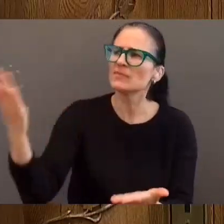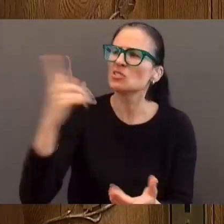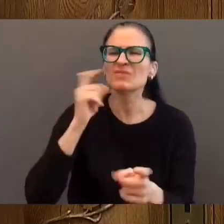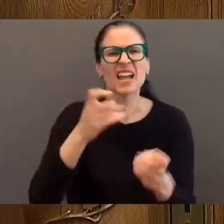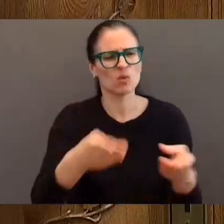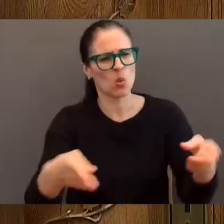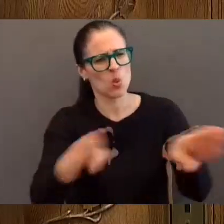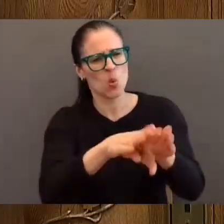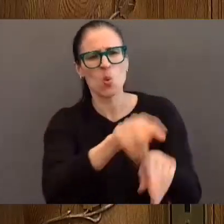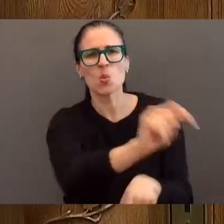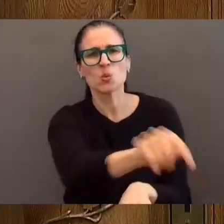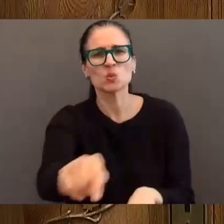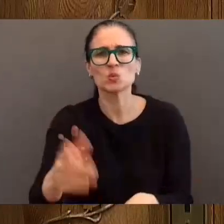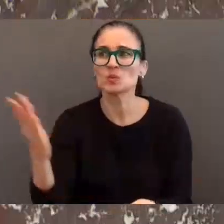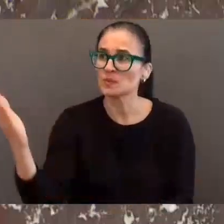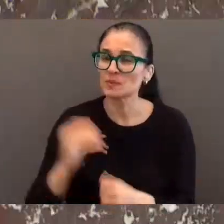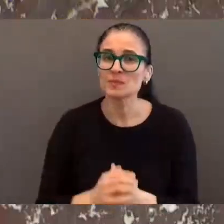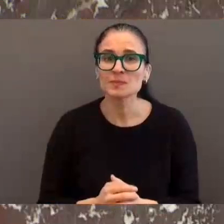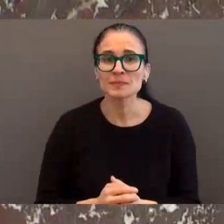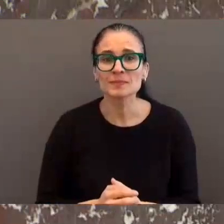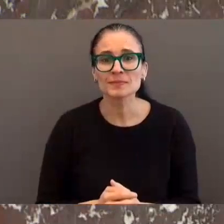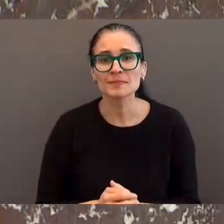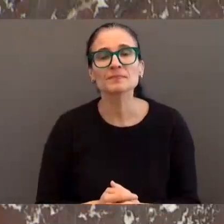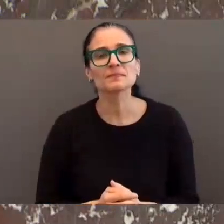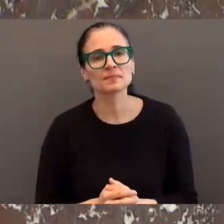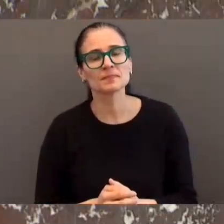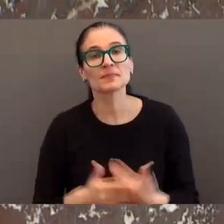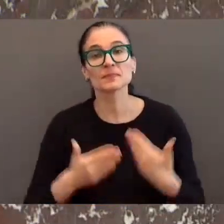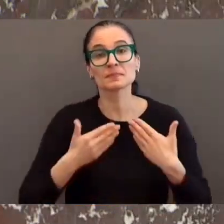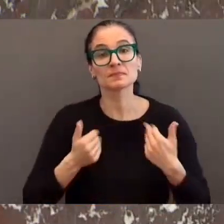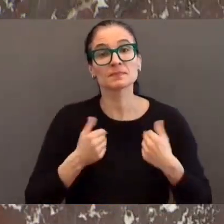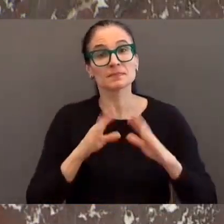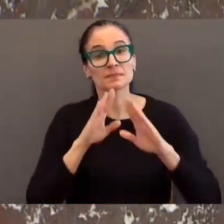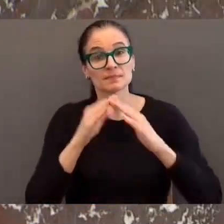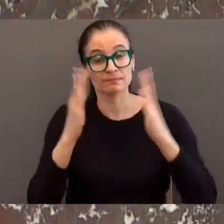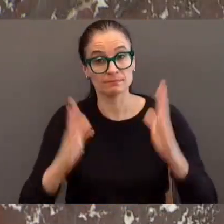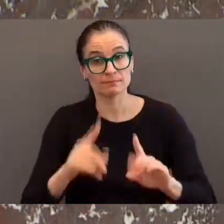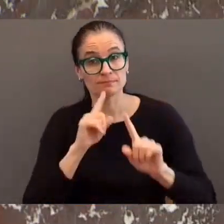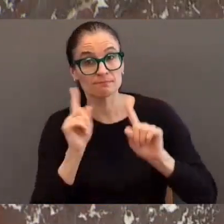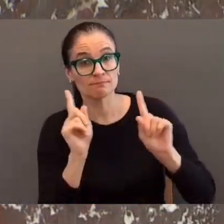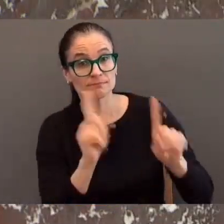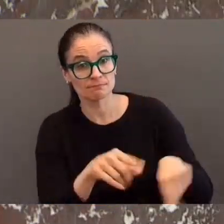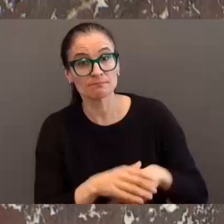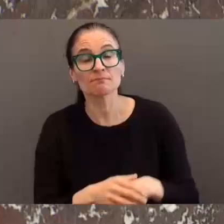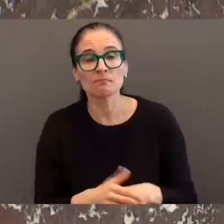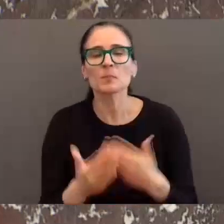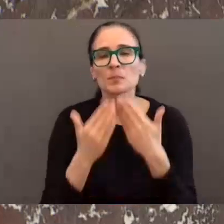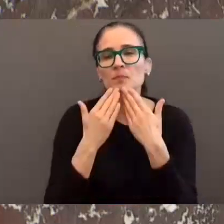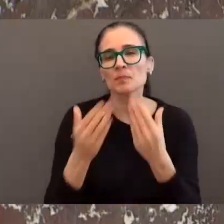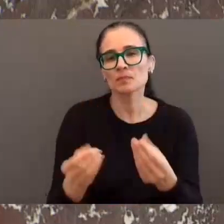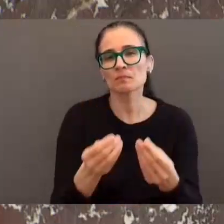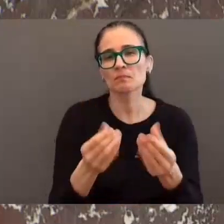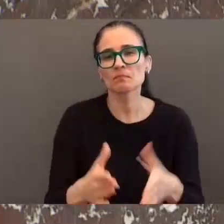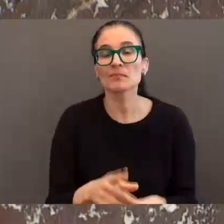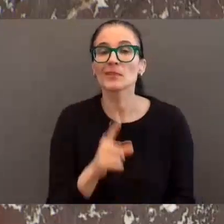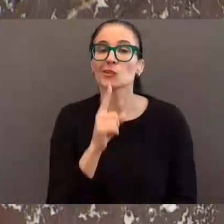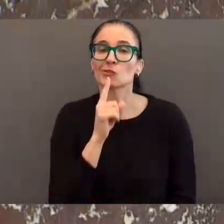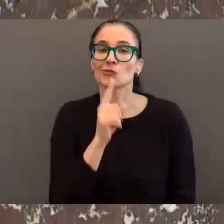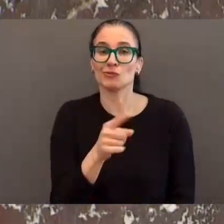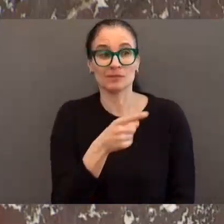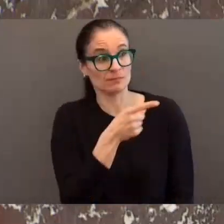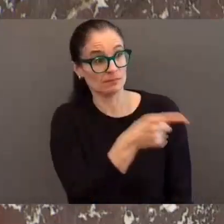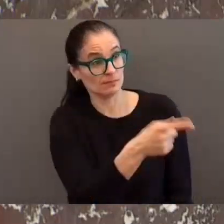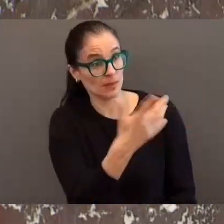Minister of Housing. Thank you, Honourable Speaker. Surely the Leader of the Opposition isn't talking about closing down supportive housing throughout the province. Surely he